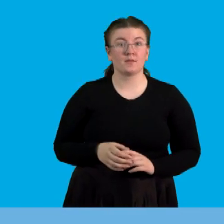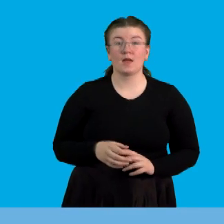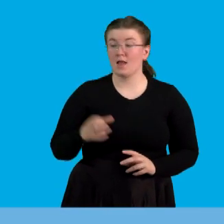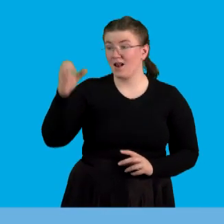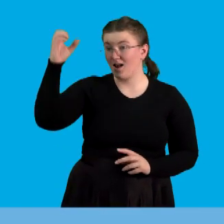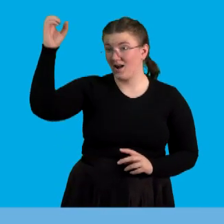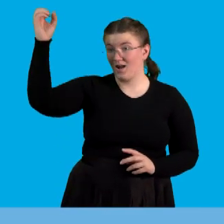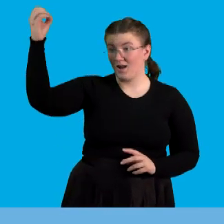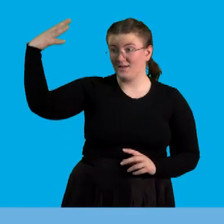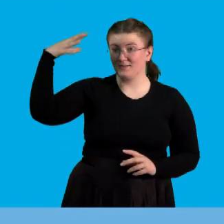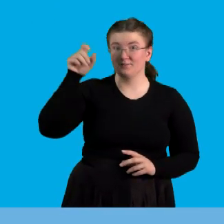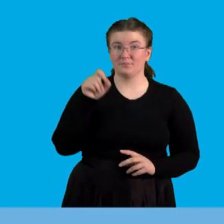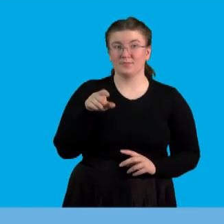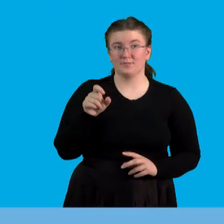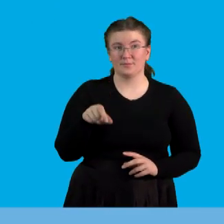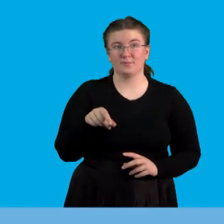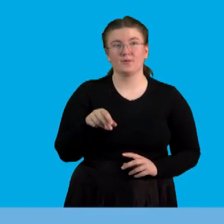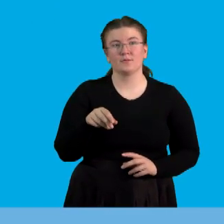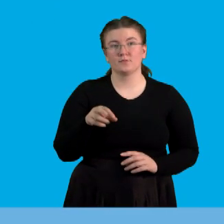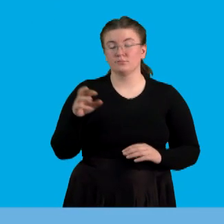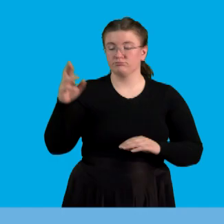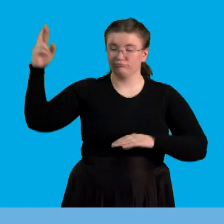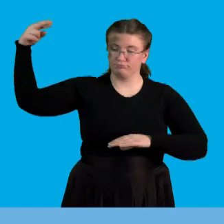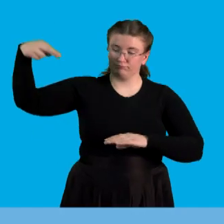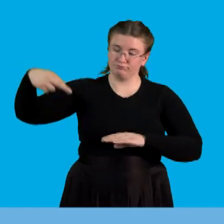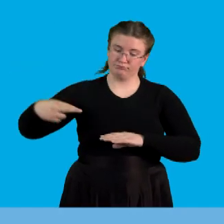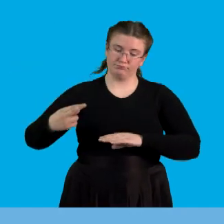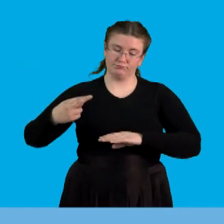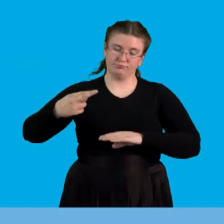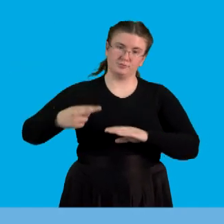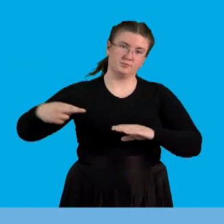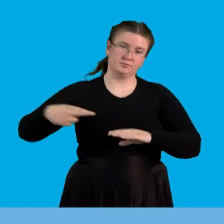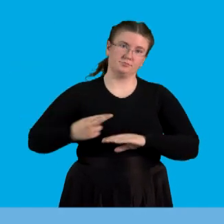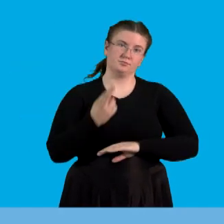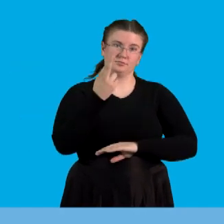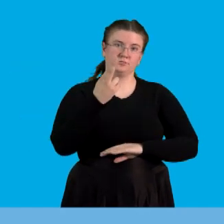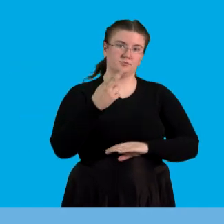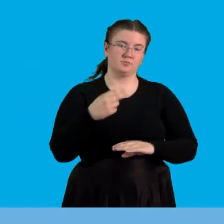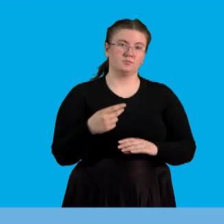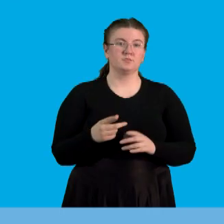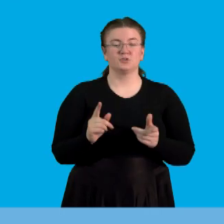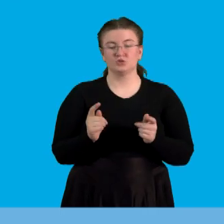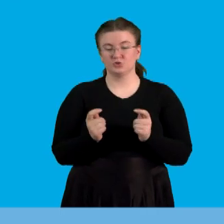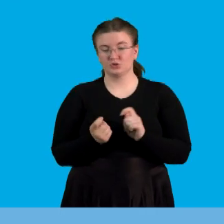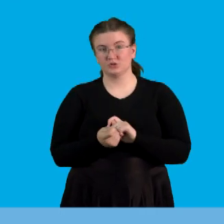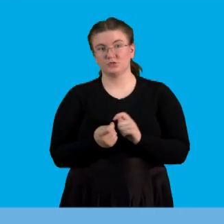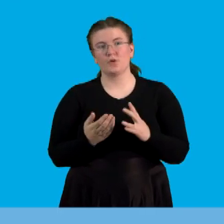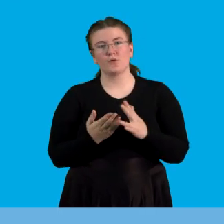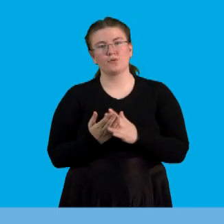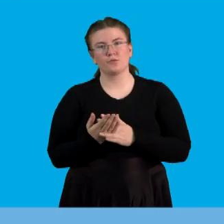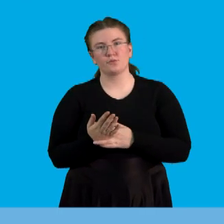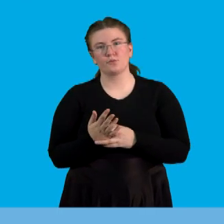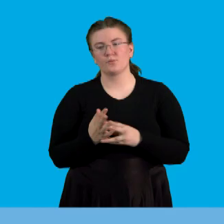light refracts, remember refraction is the bending of light. When light refracts and changes direction as it passes through